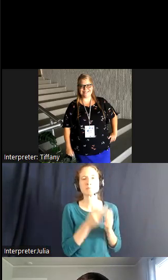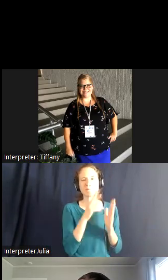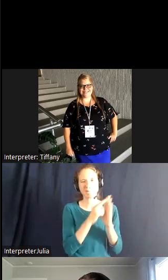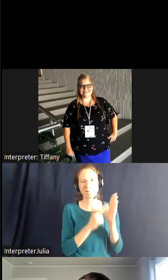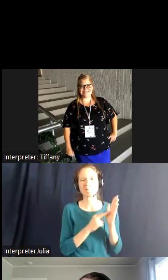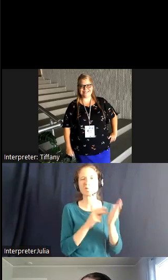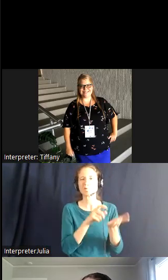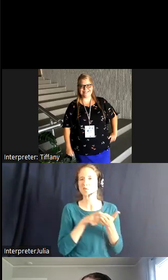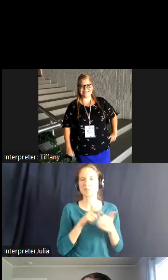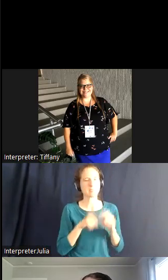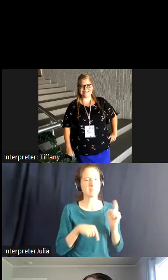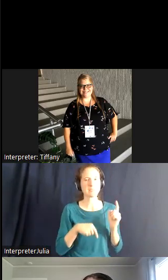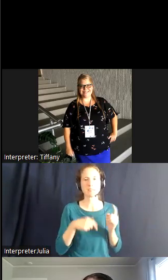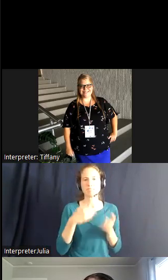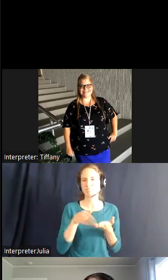refusal requirement.